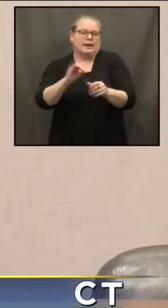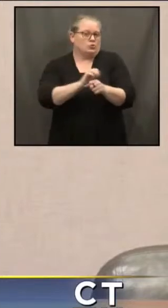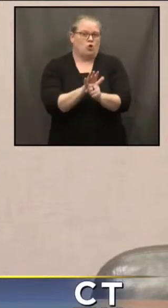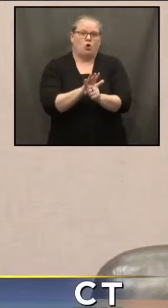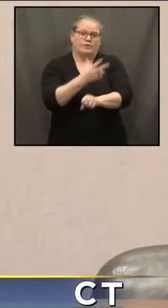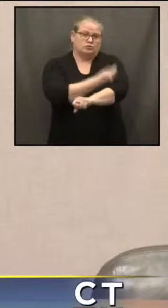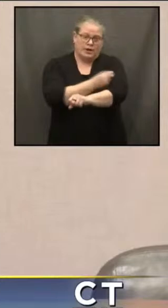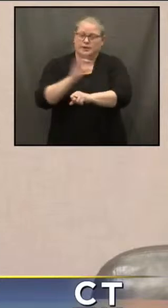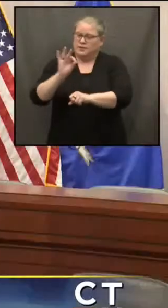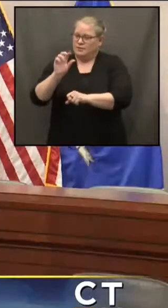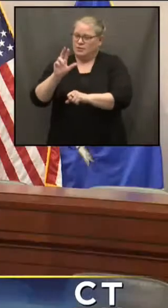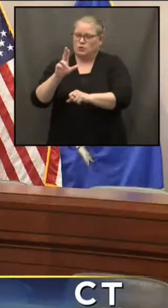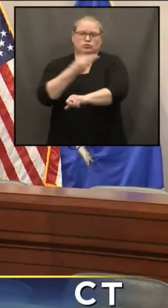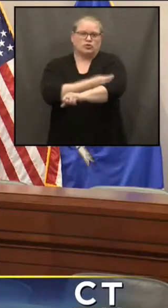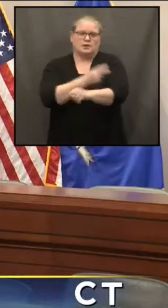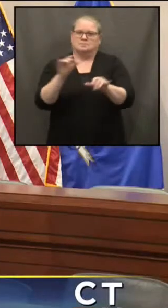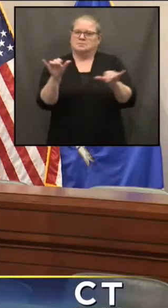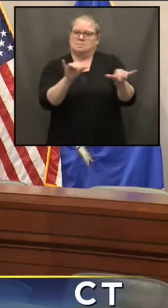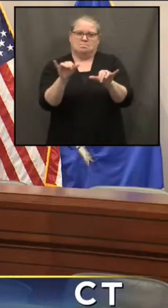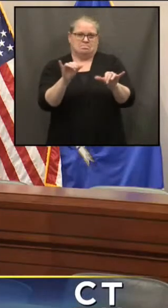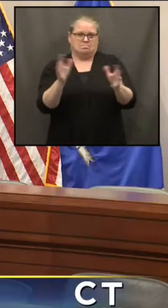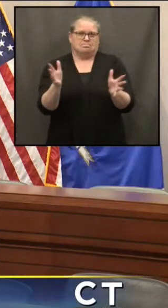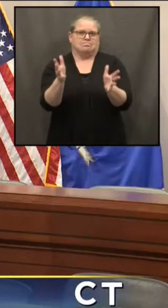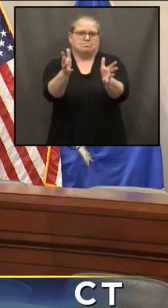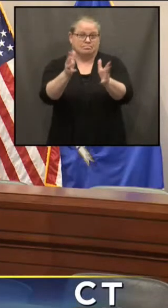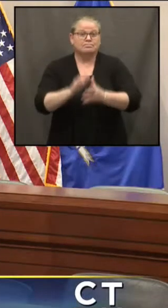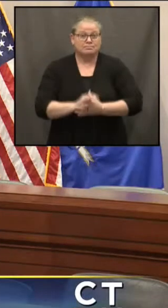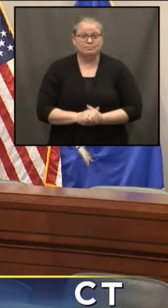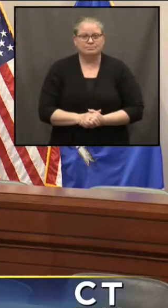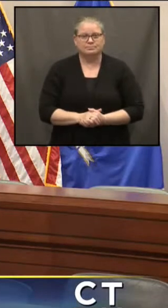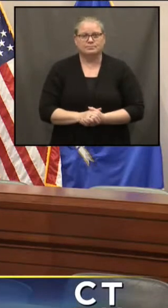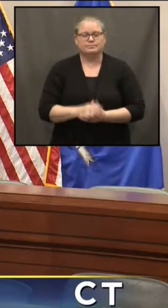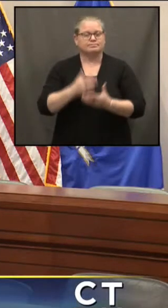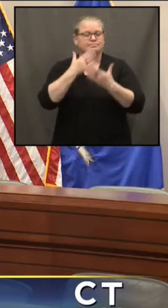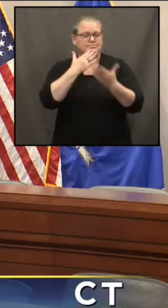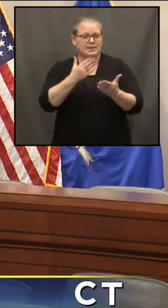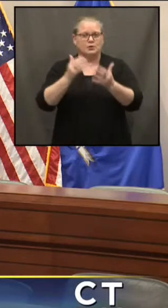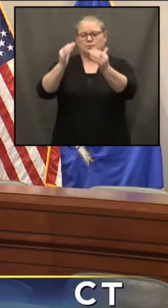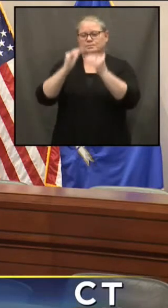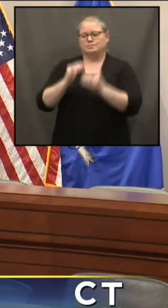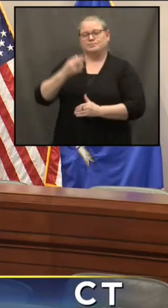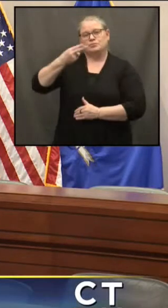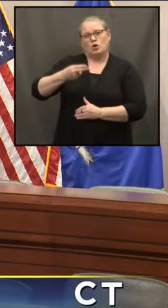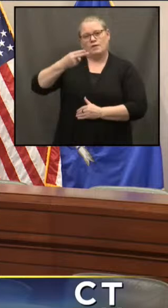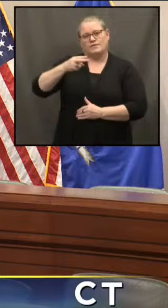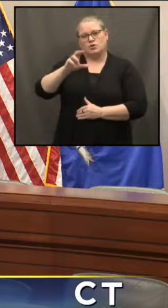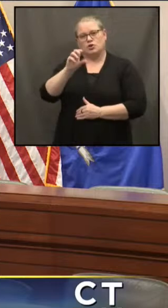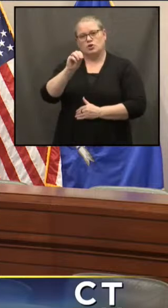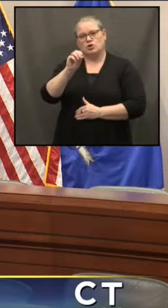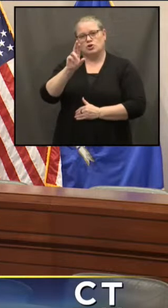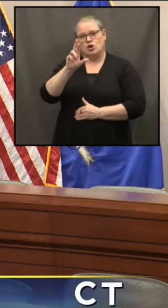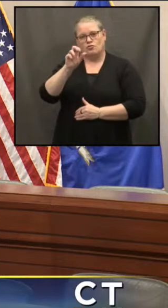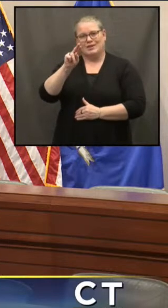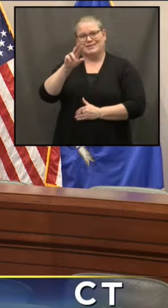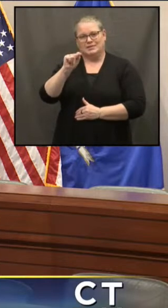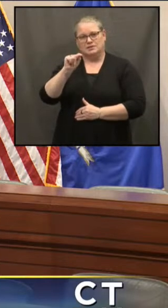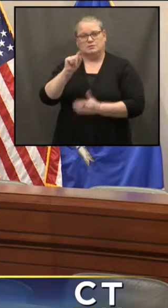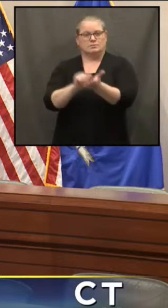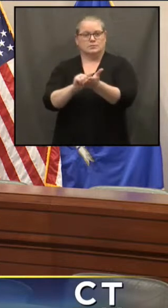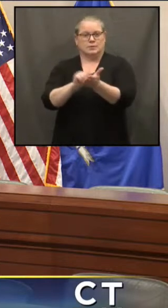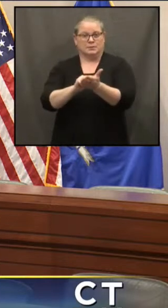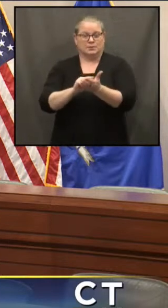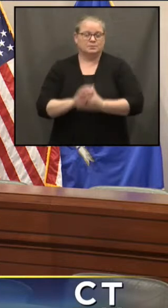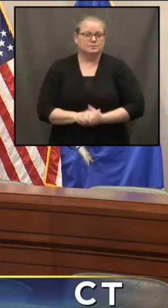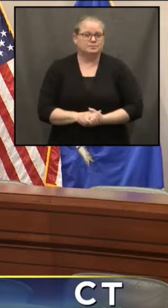you. Thank you. The Hartford Current. Hi there. Governor, you